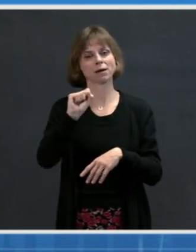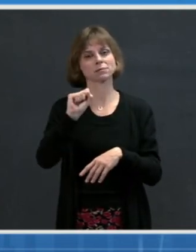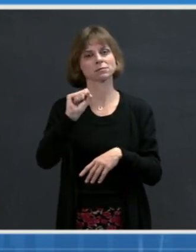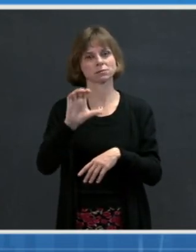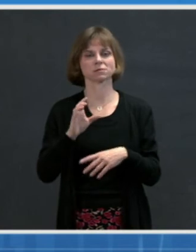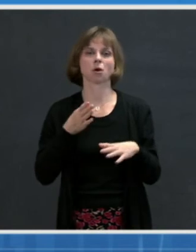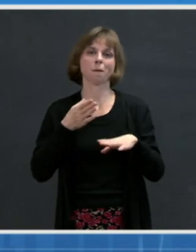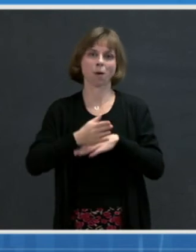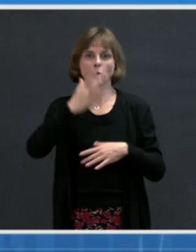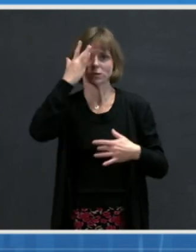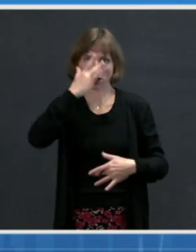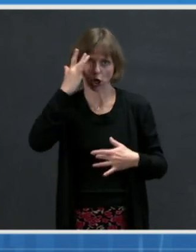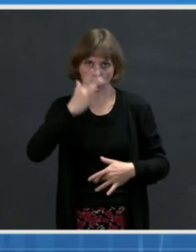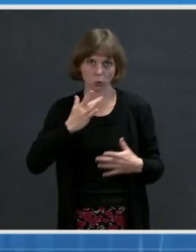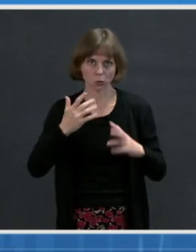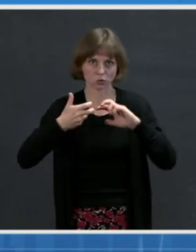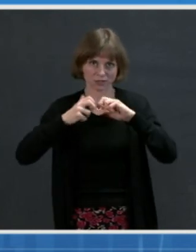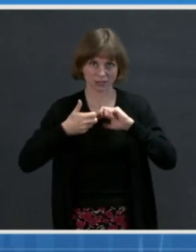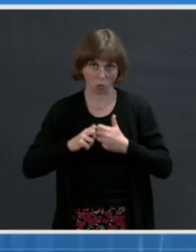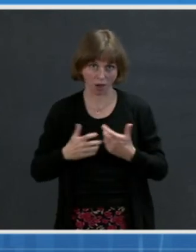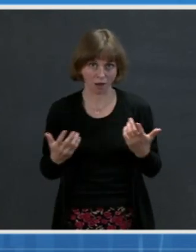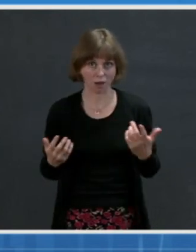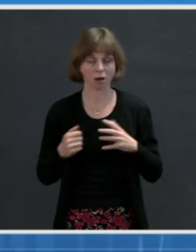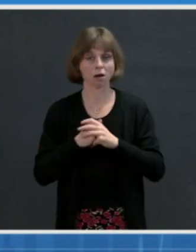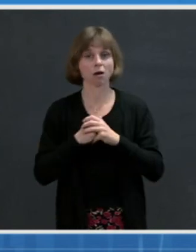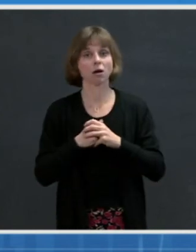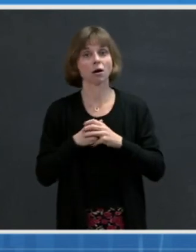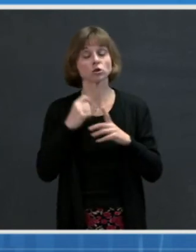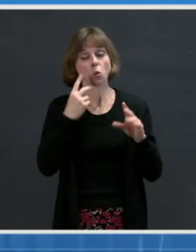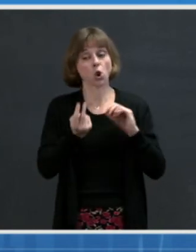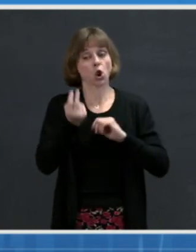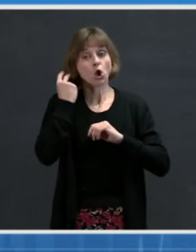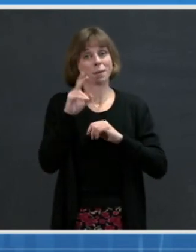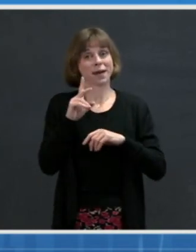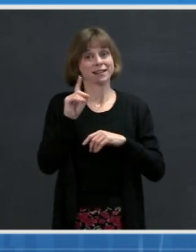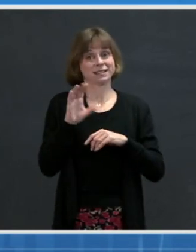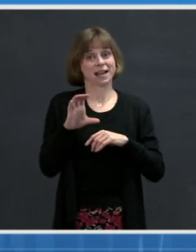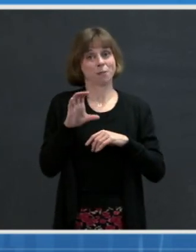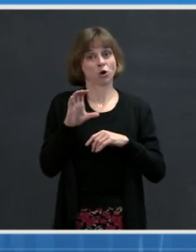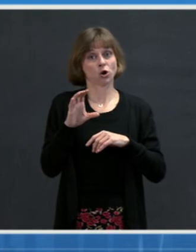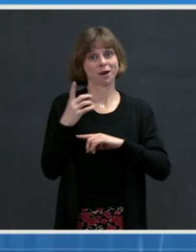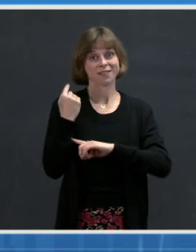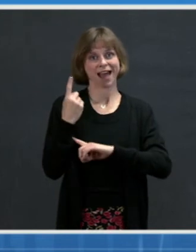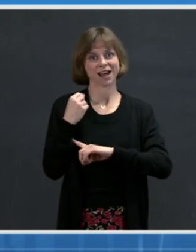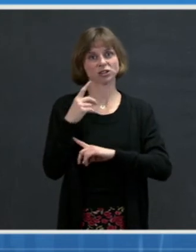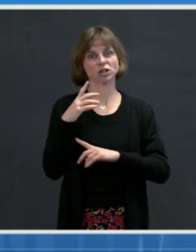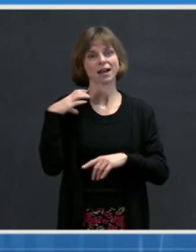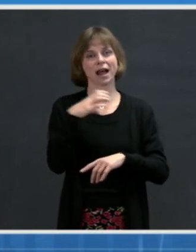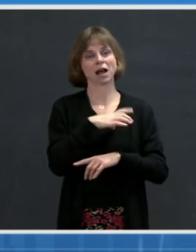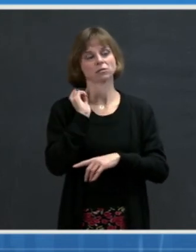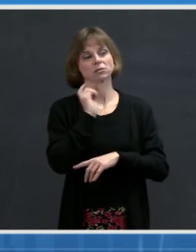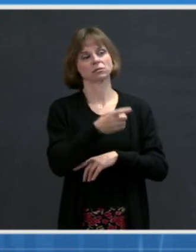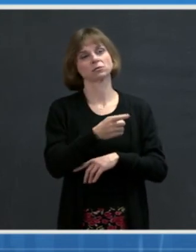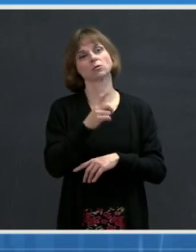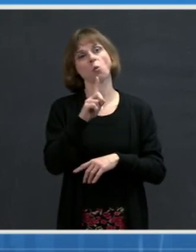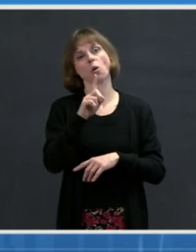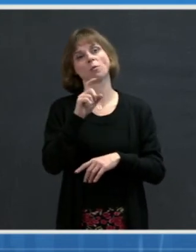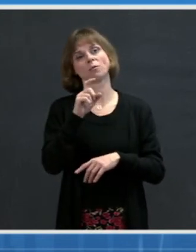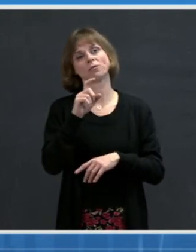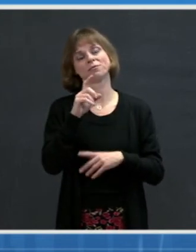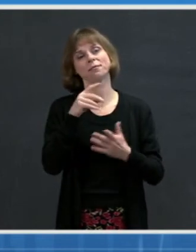bit, in December of last year, the Congress provided $1.15 billion in funding over 4